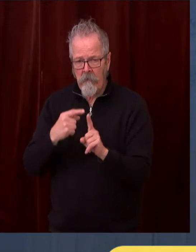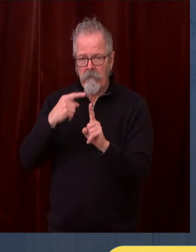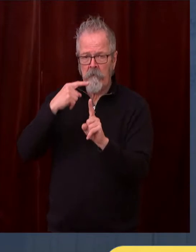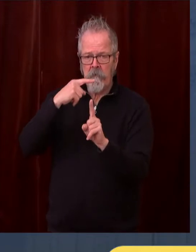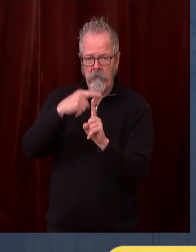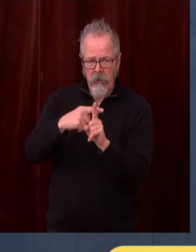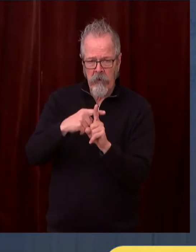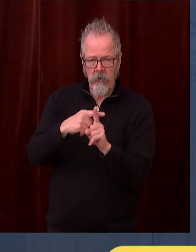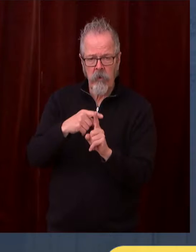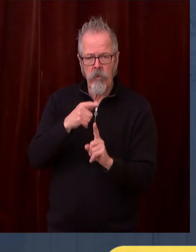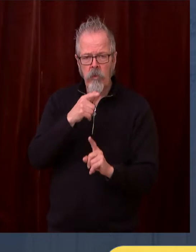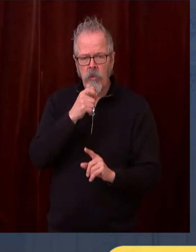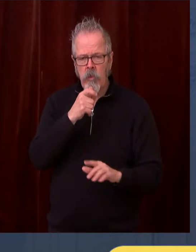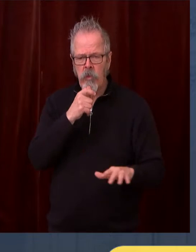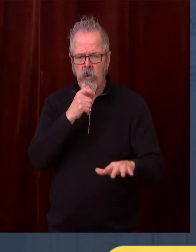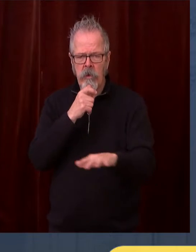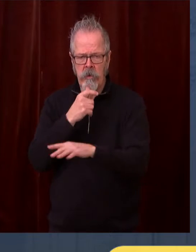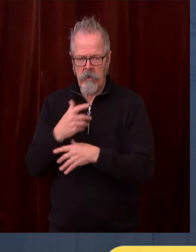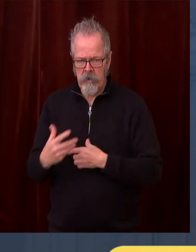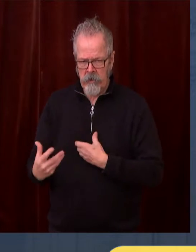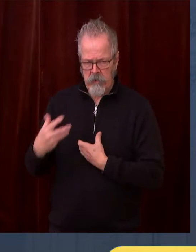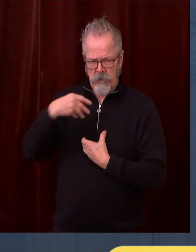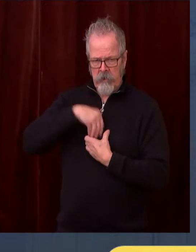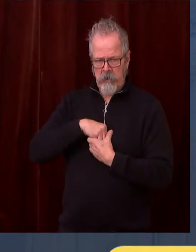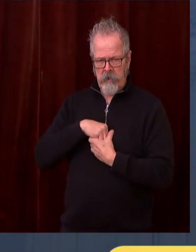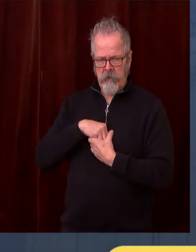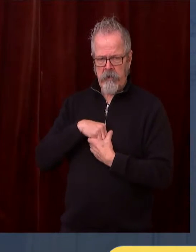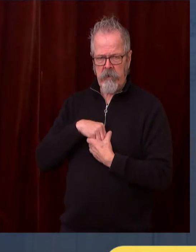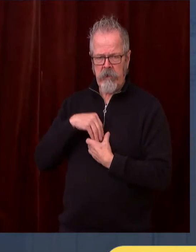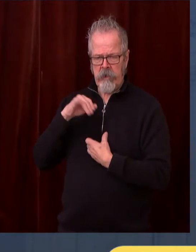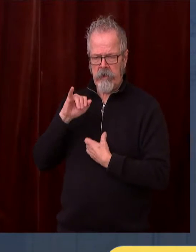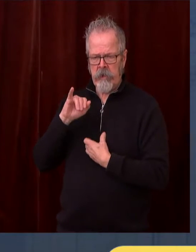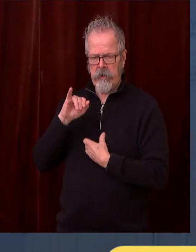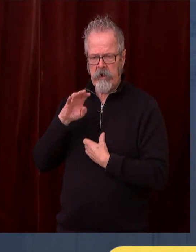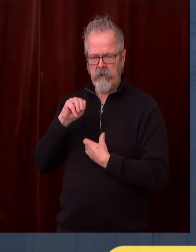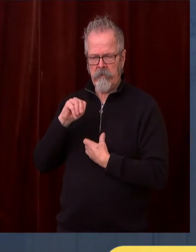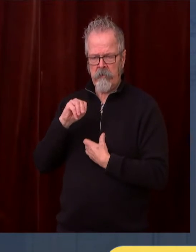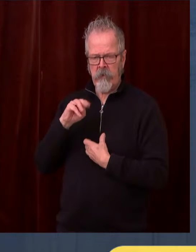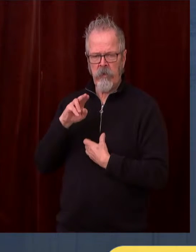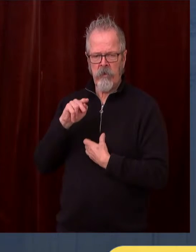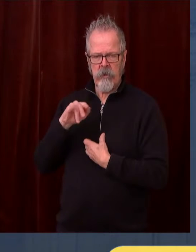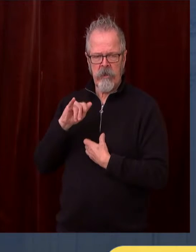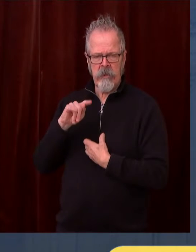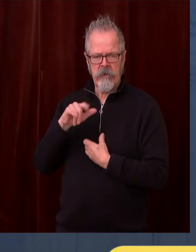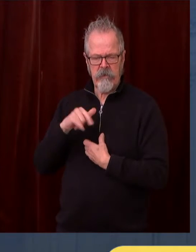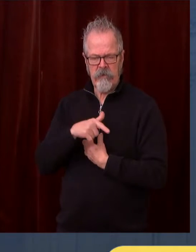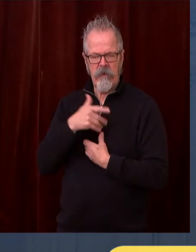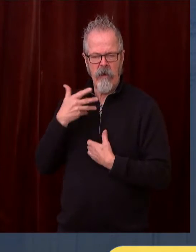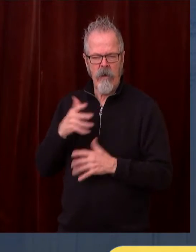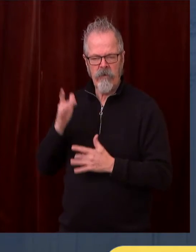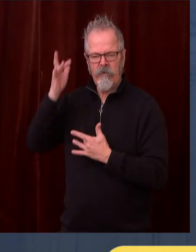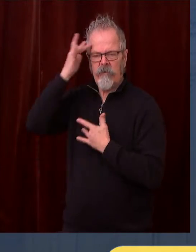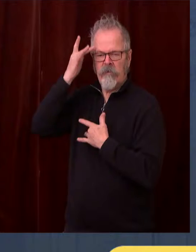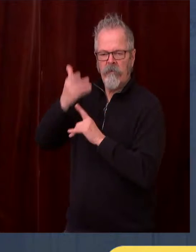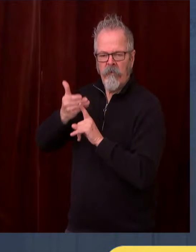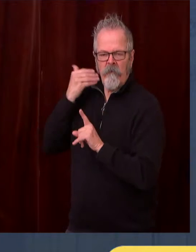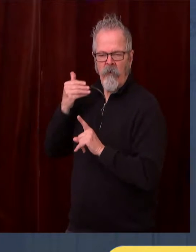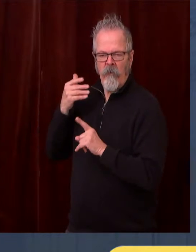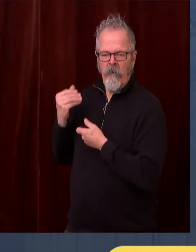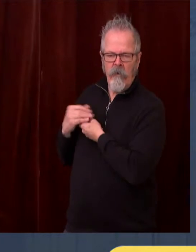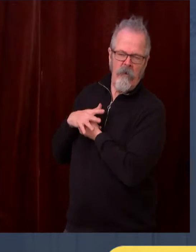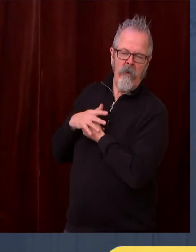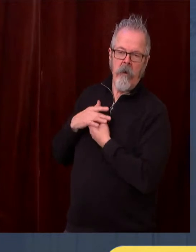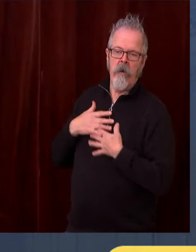because of the vaccine and because of folks who unfortunately have positive COVID numbers. Now we're trying to keep that one down as low as